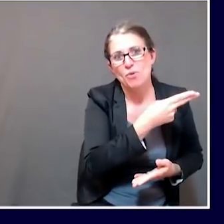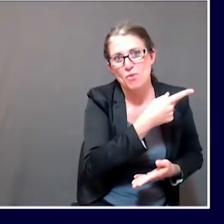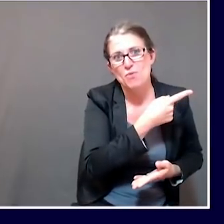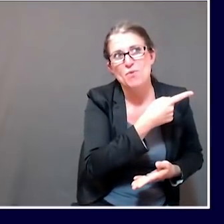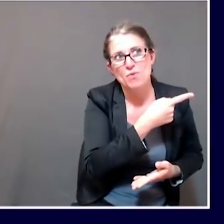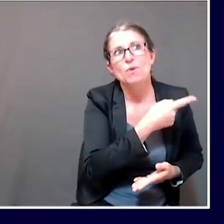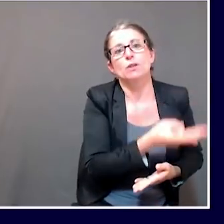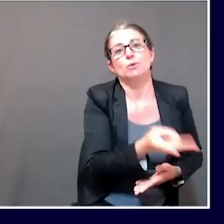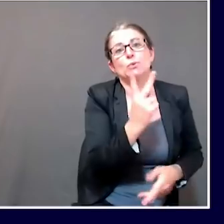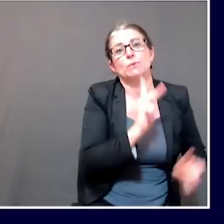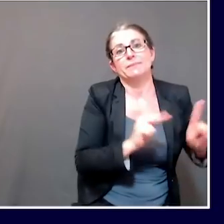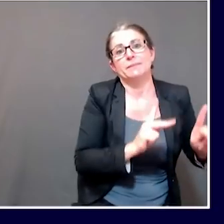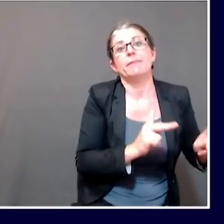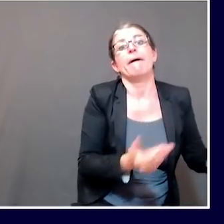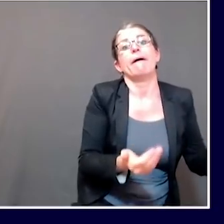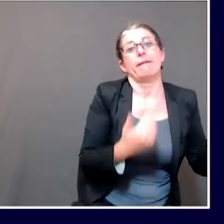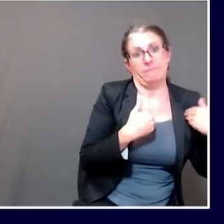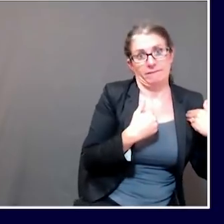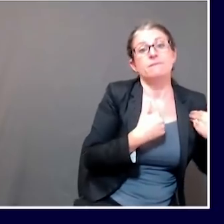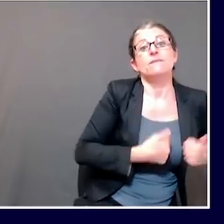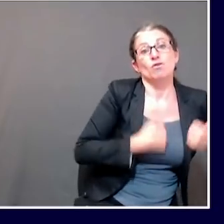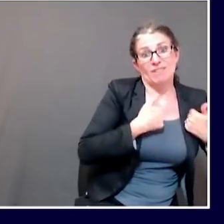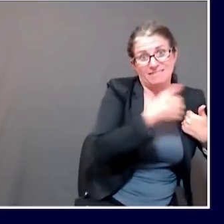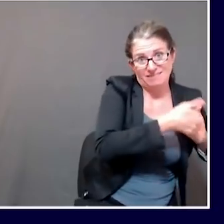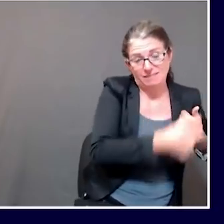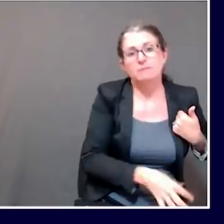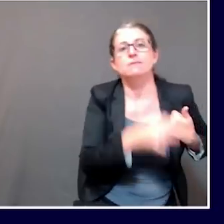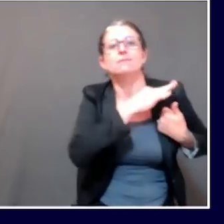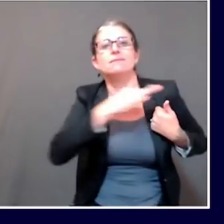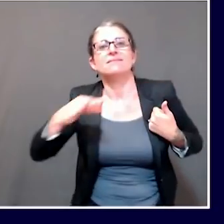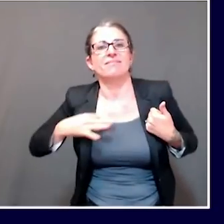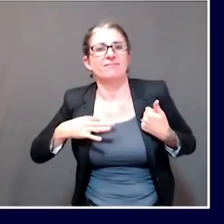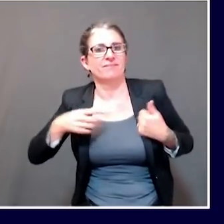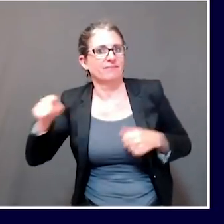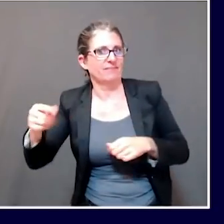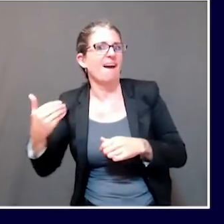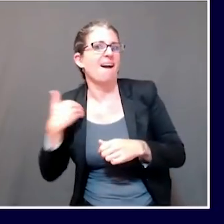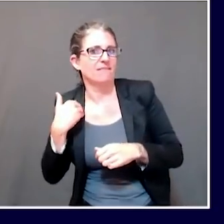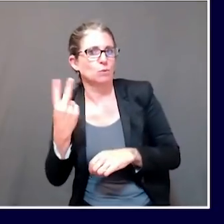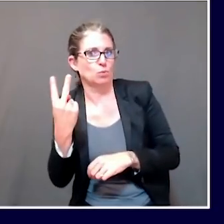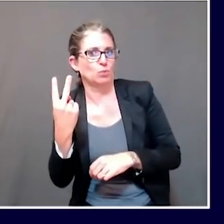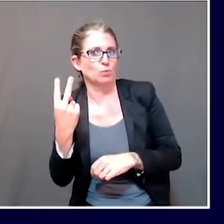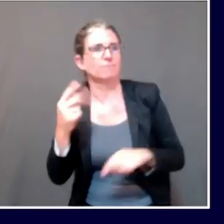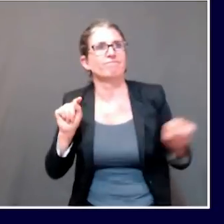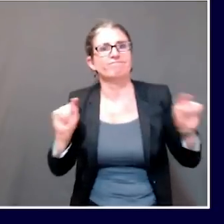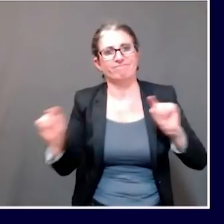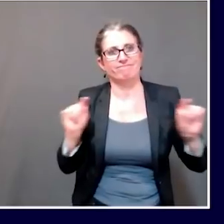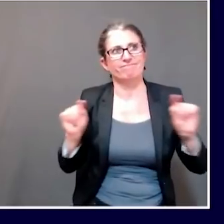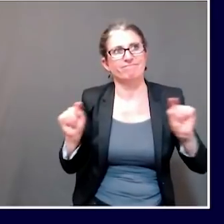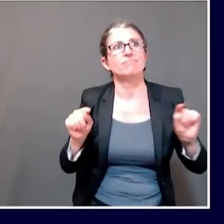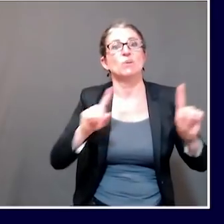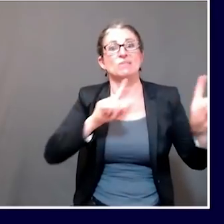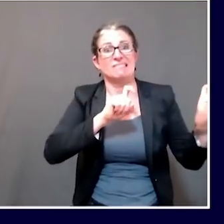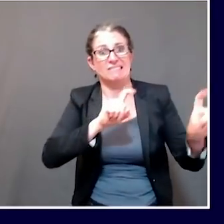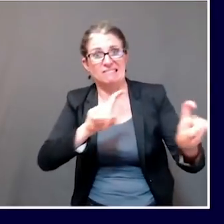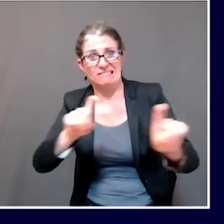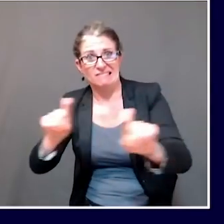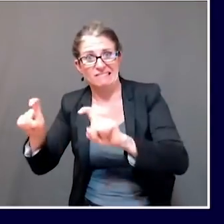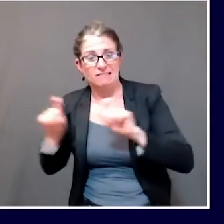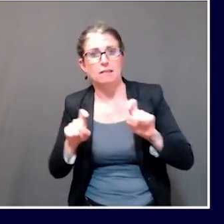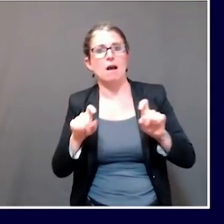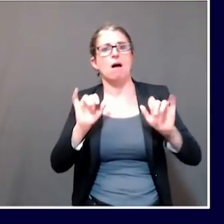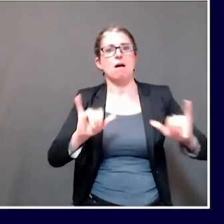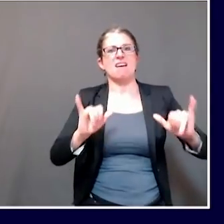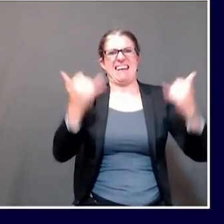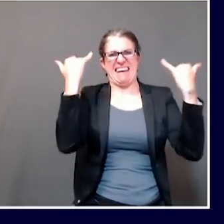and 2 staff members have tested positive. This testing is as a result of proactive surveillance in an effort to look